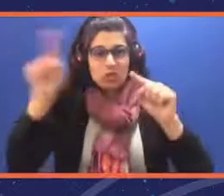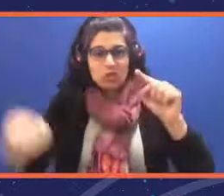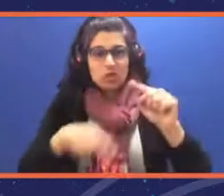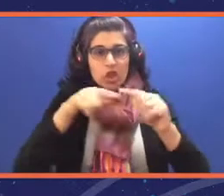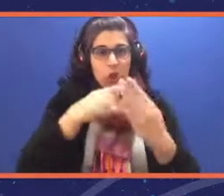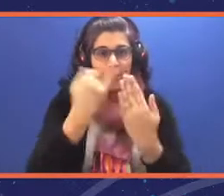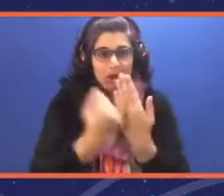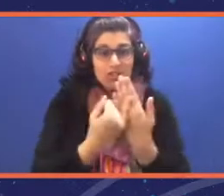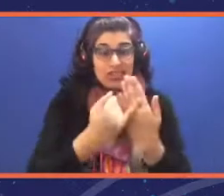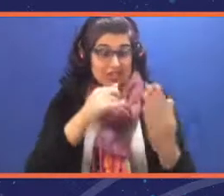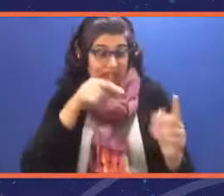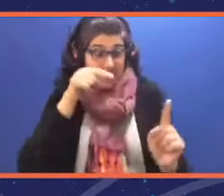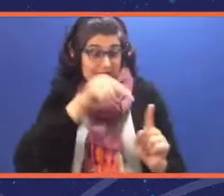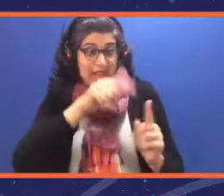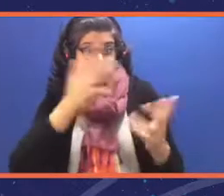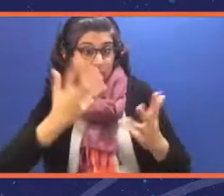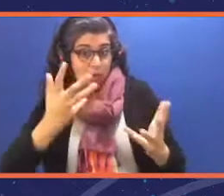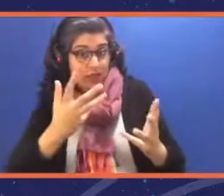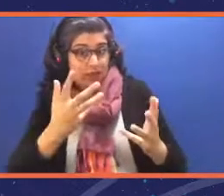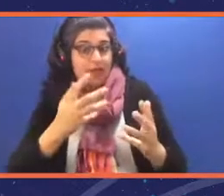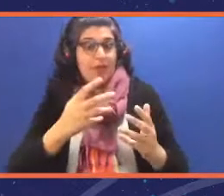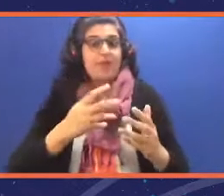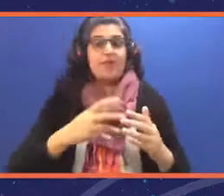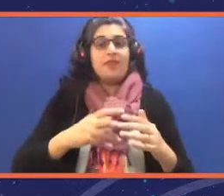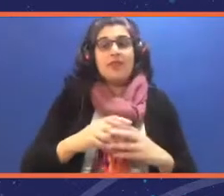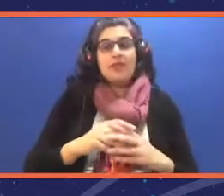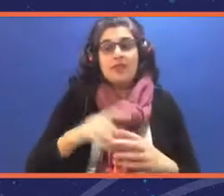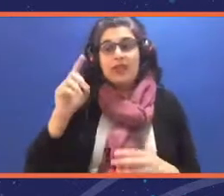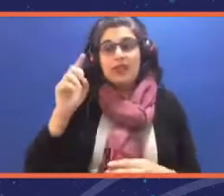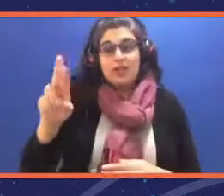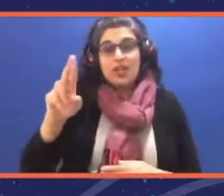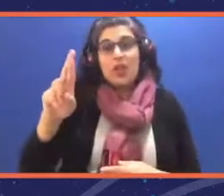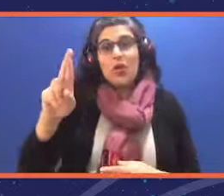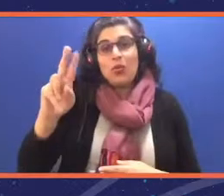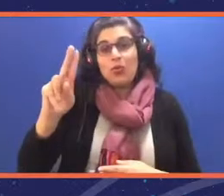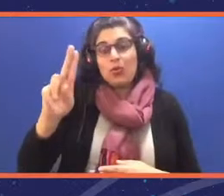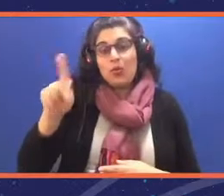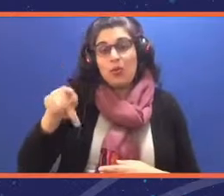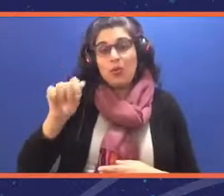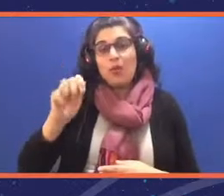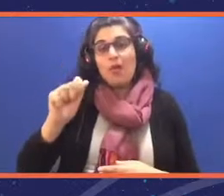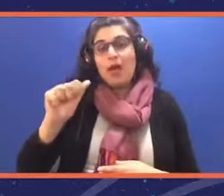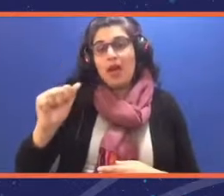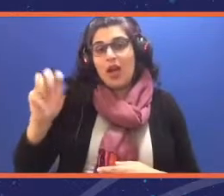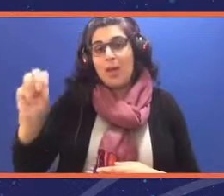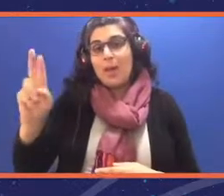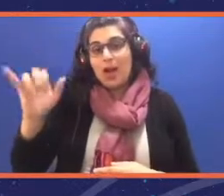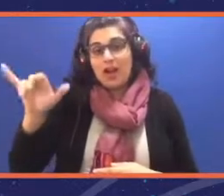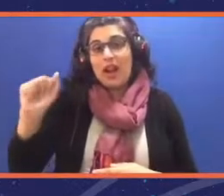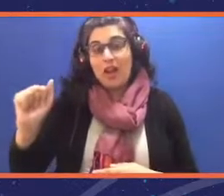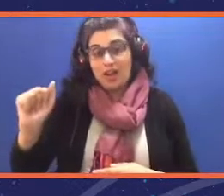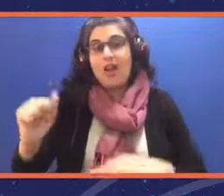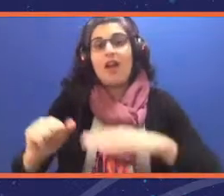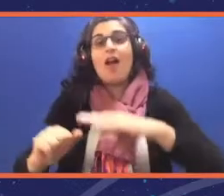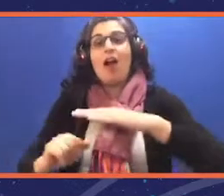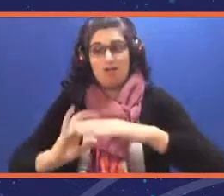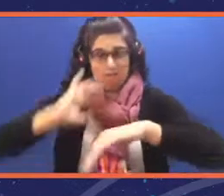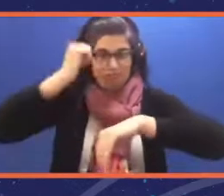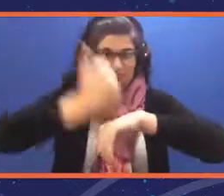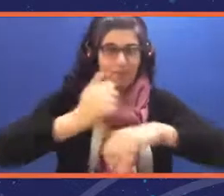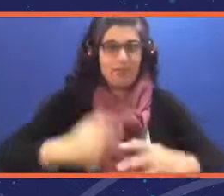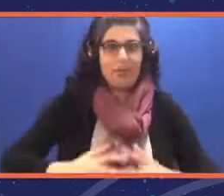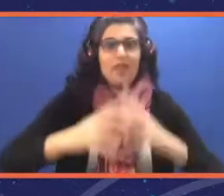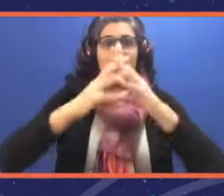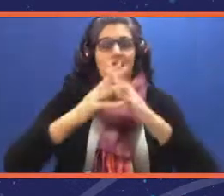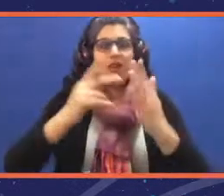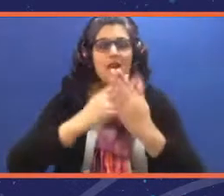Circle is a project founded by Dr. Rupa Myra, who just recently wrote a book called Inflamed, The